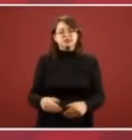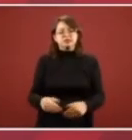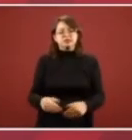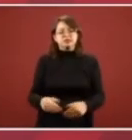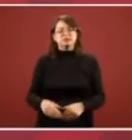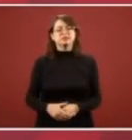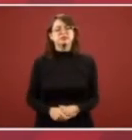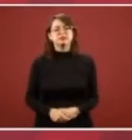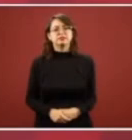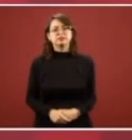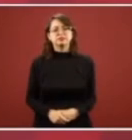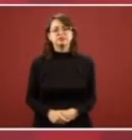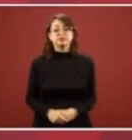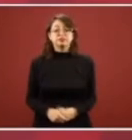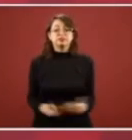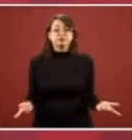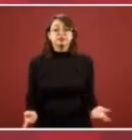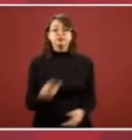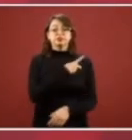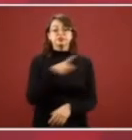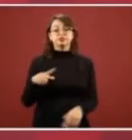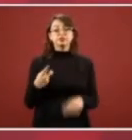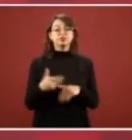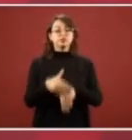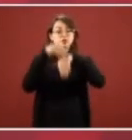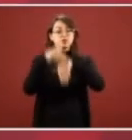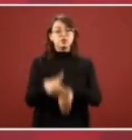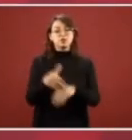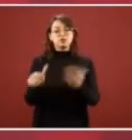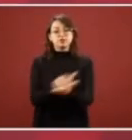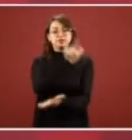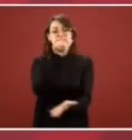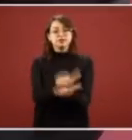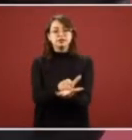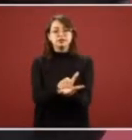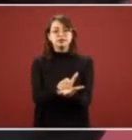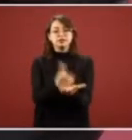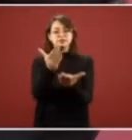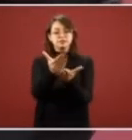conformity with the law. Pero sin